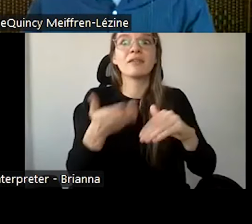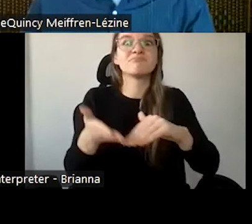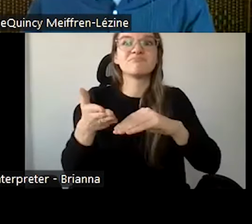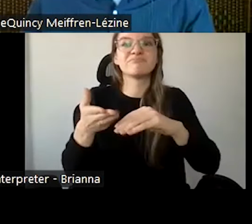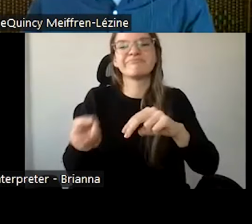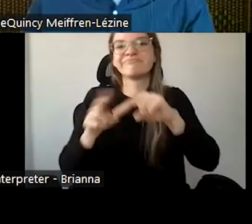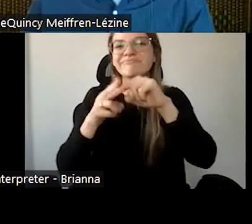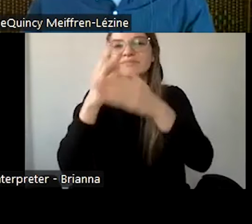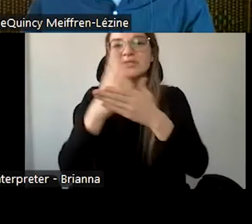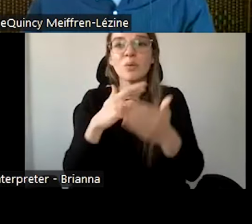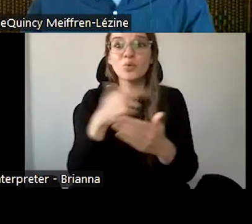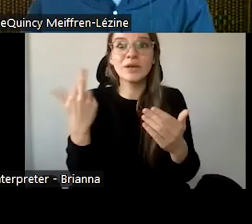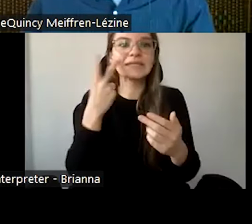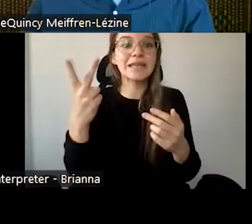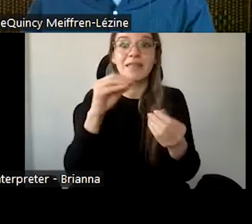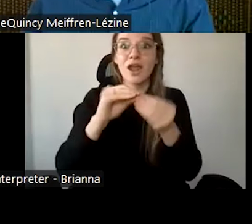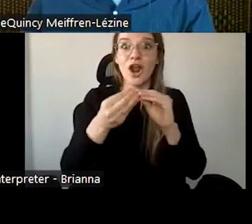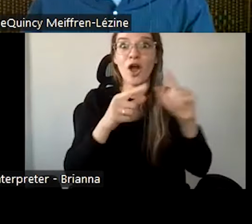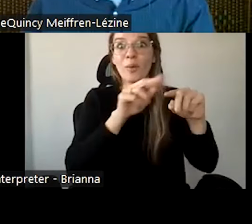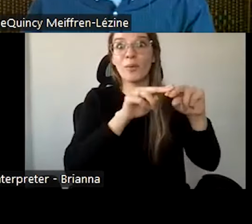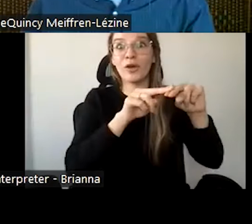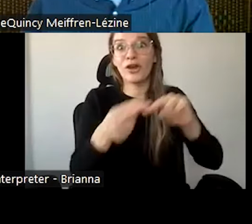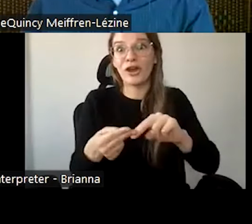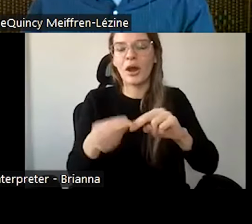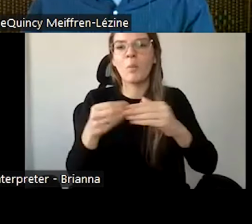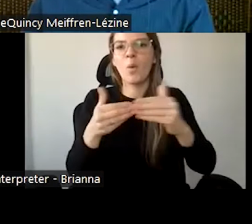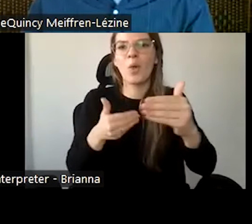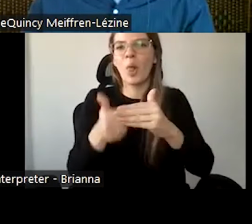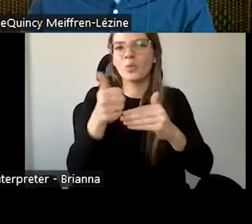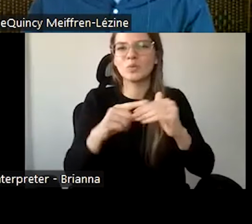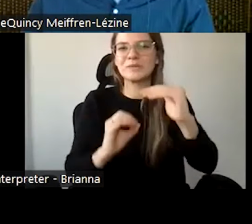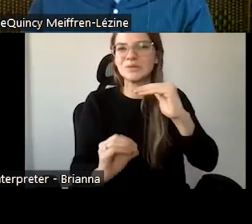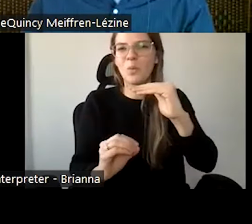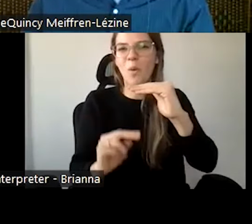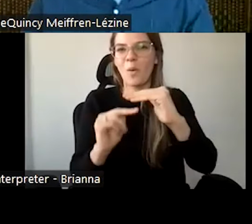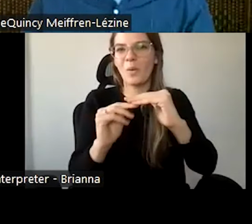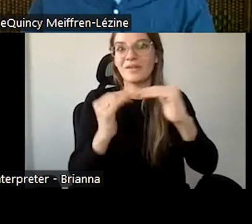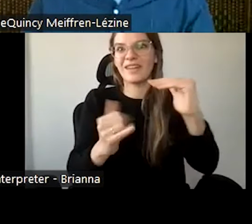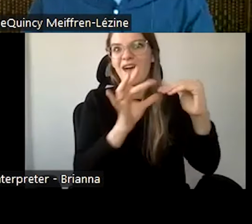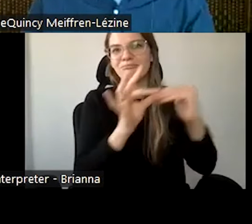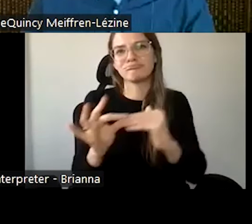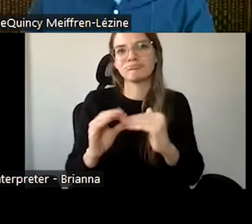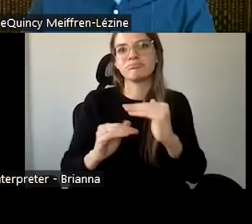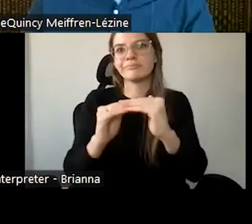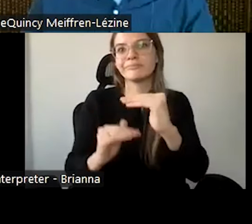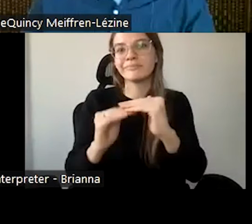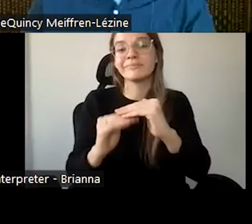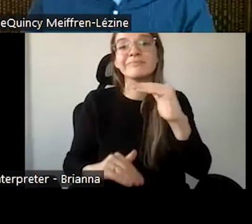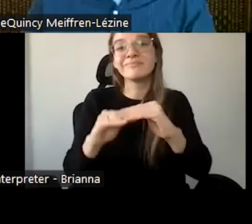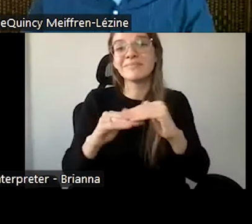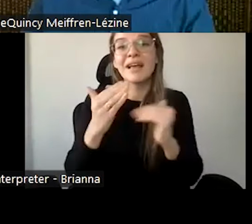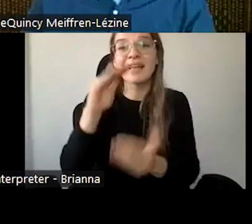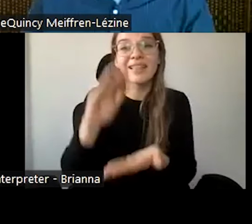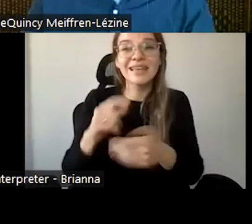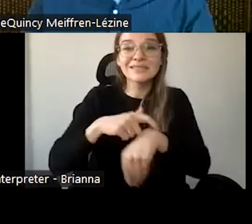smaller. And so there's very little time or effort that you have in order